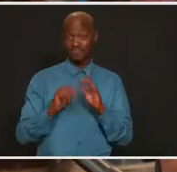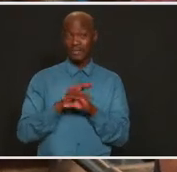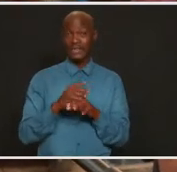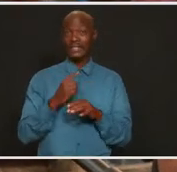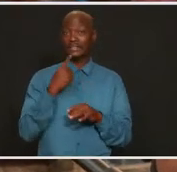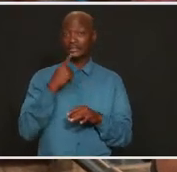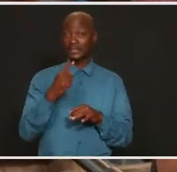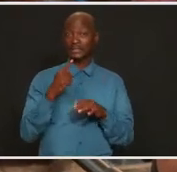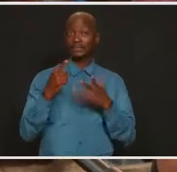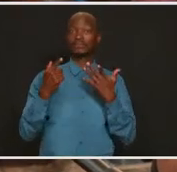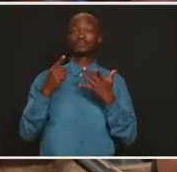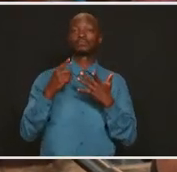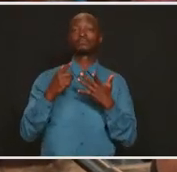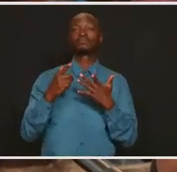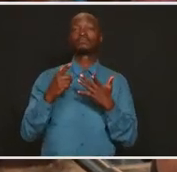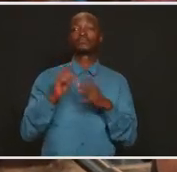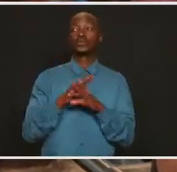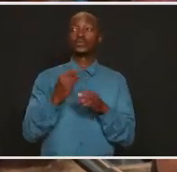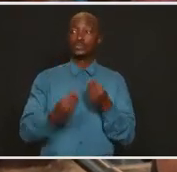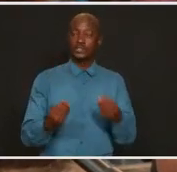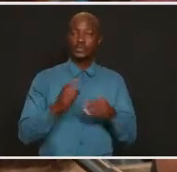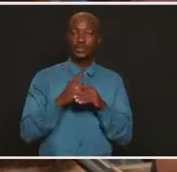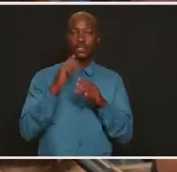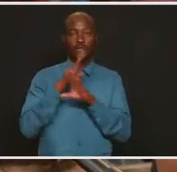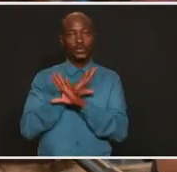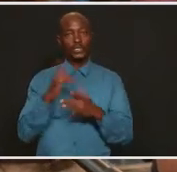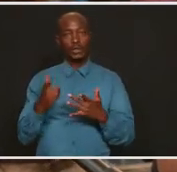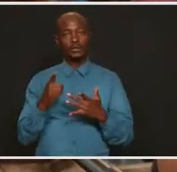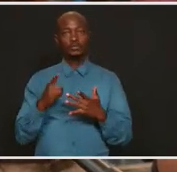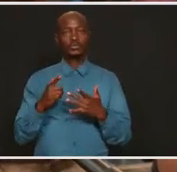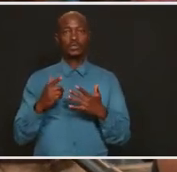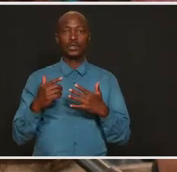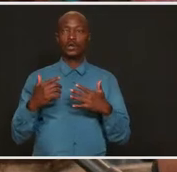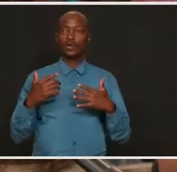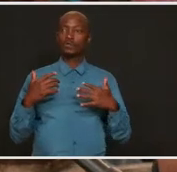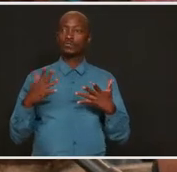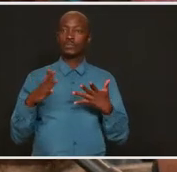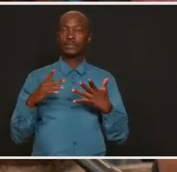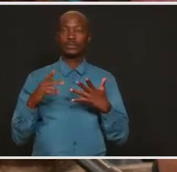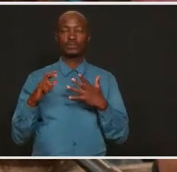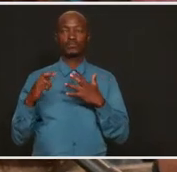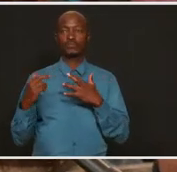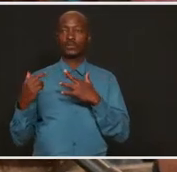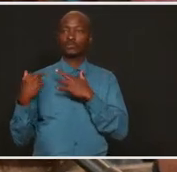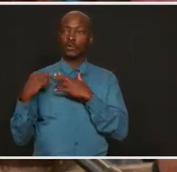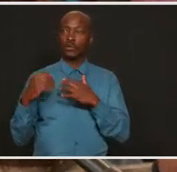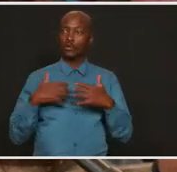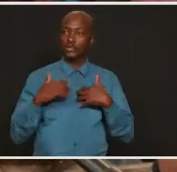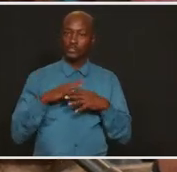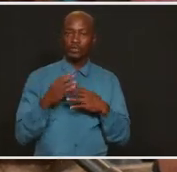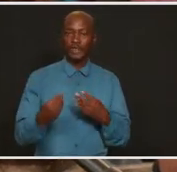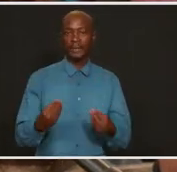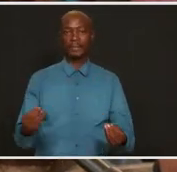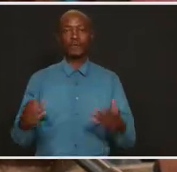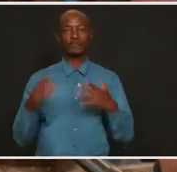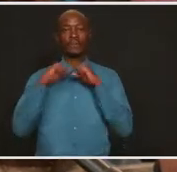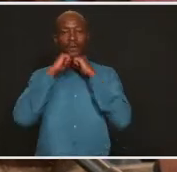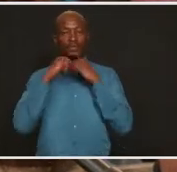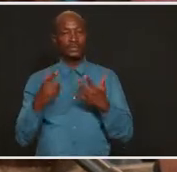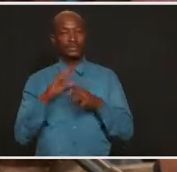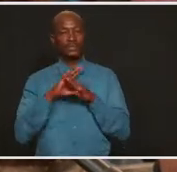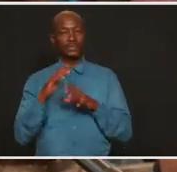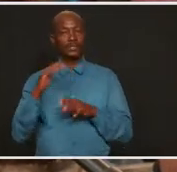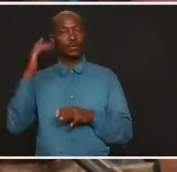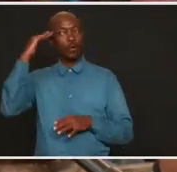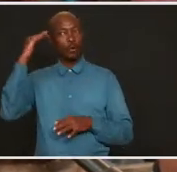say that vaccinations could be made on children without consent of their parents and upper base propose a protection of conscience that will